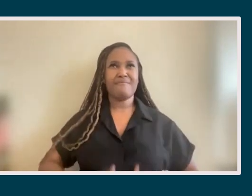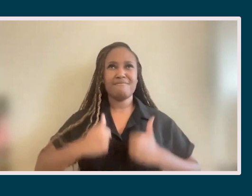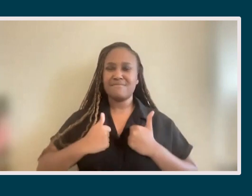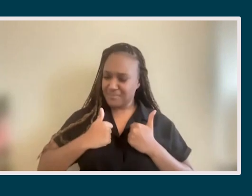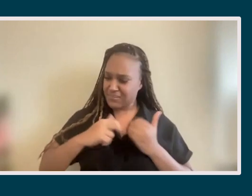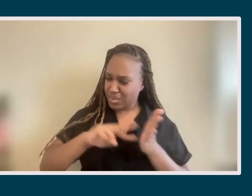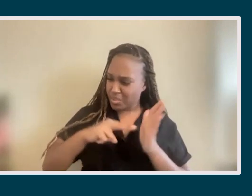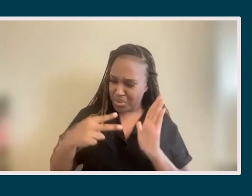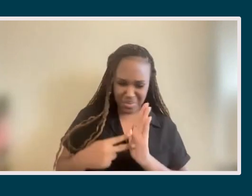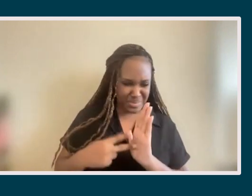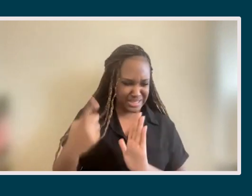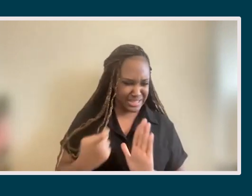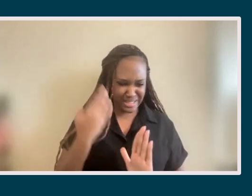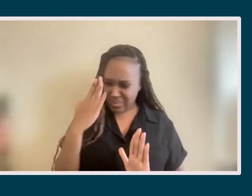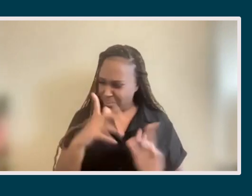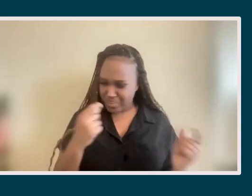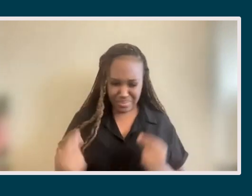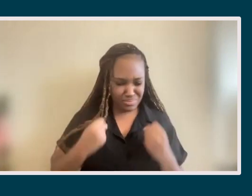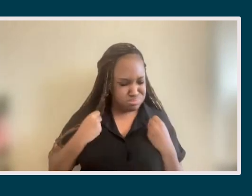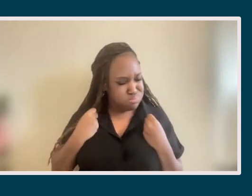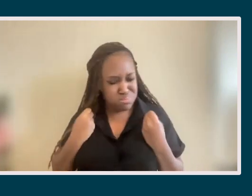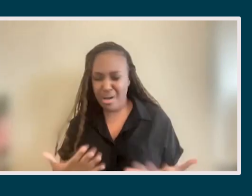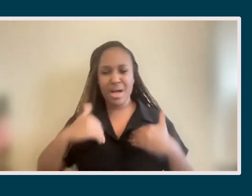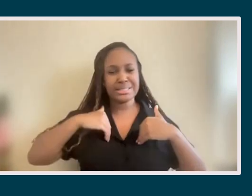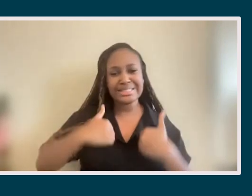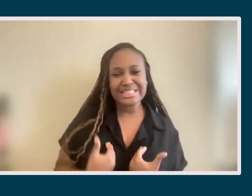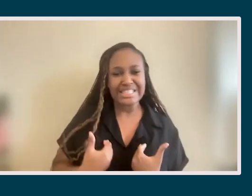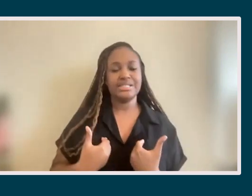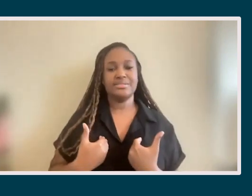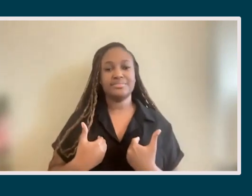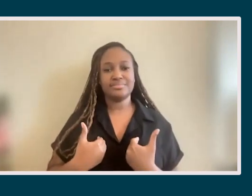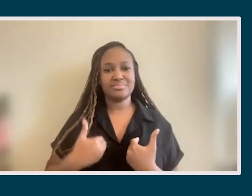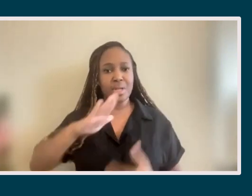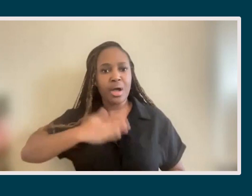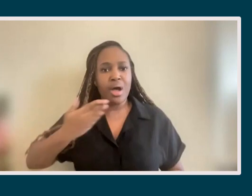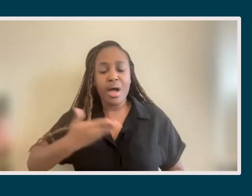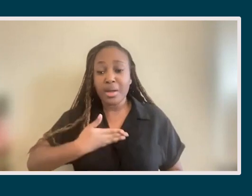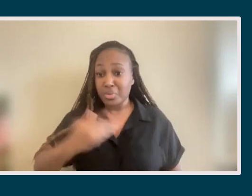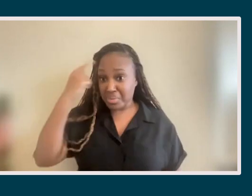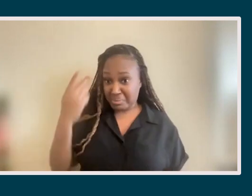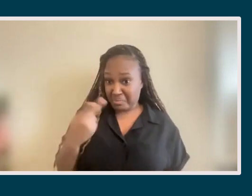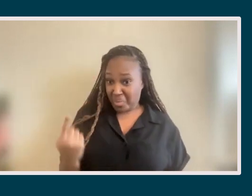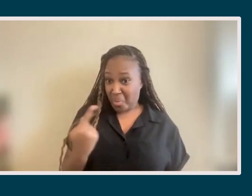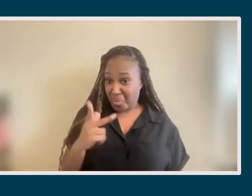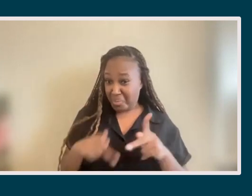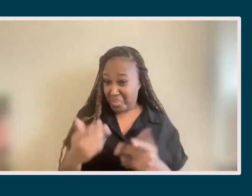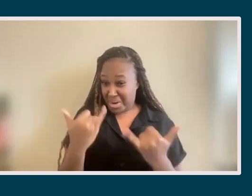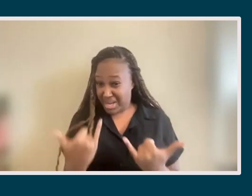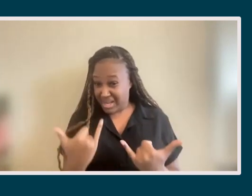feeling burnt out, tired, hangry right now? this is Laura again, based on